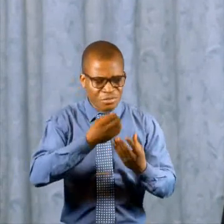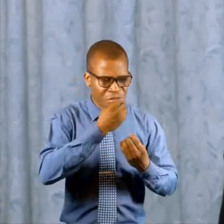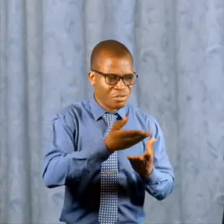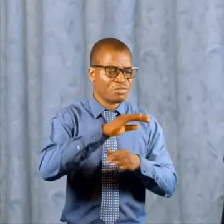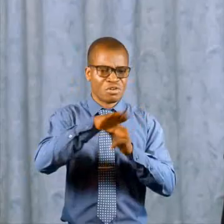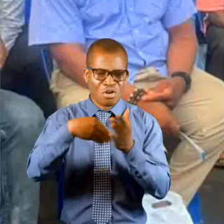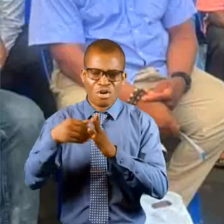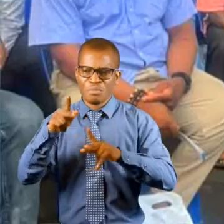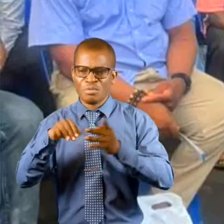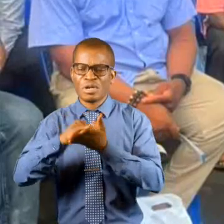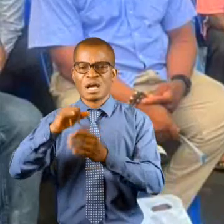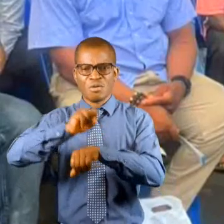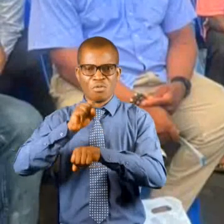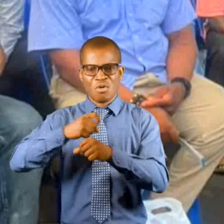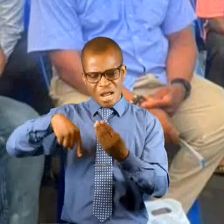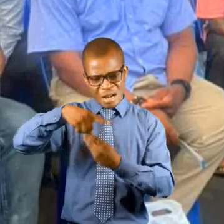people that work within that sector